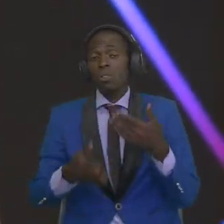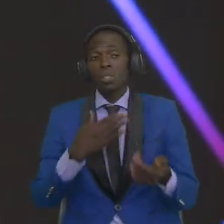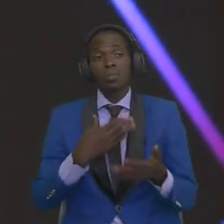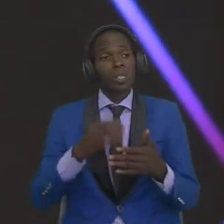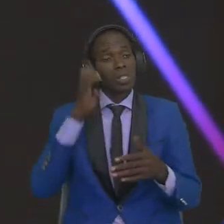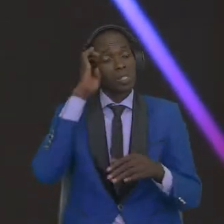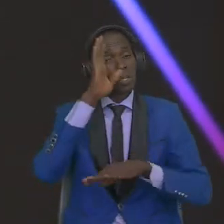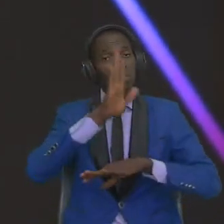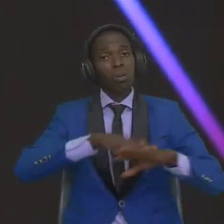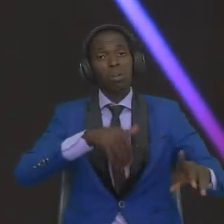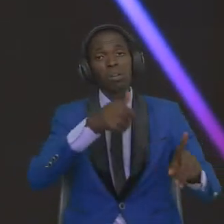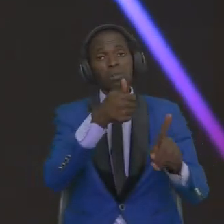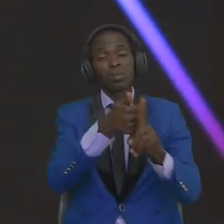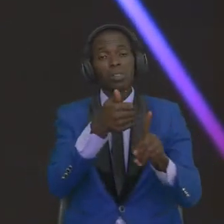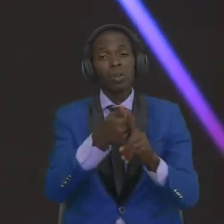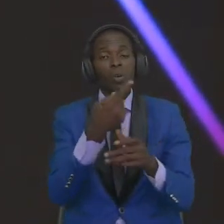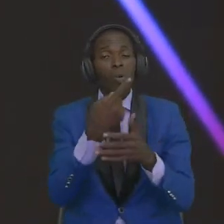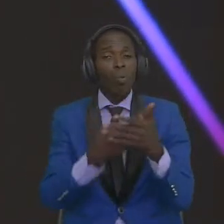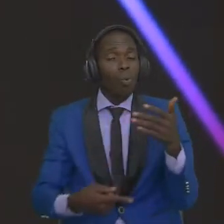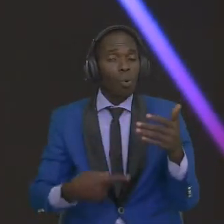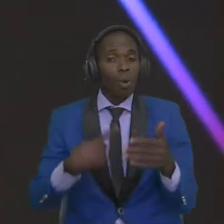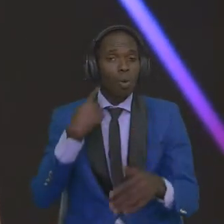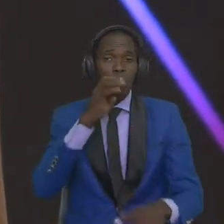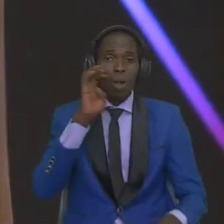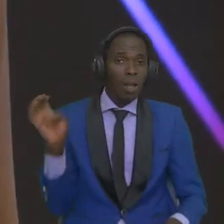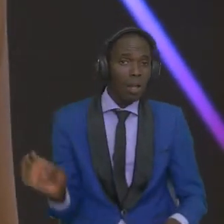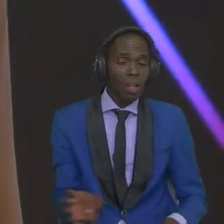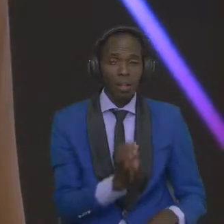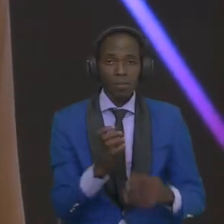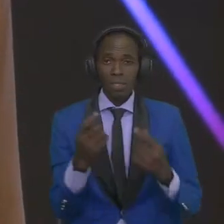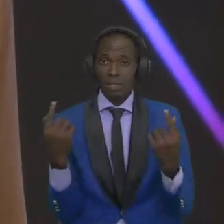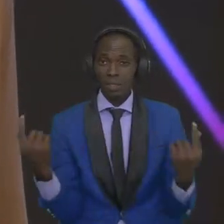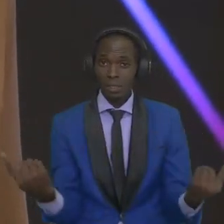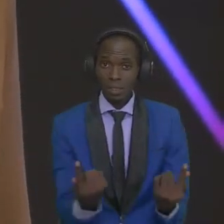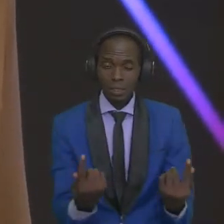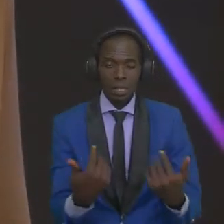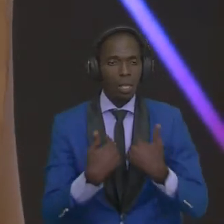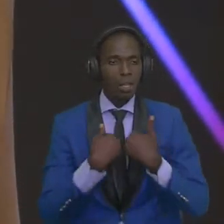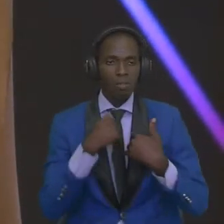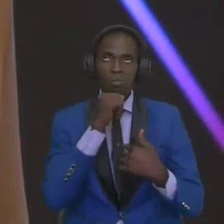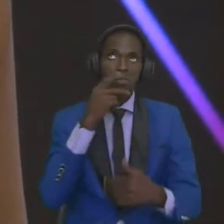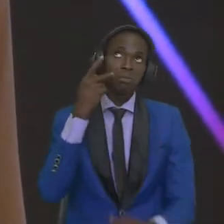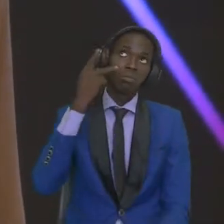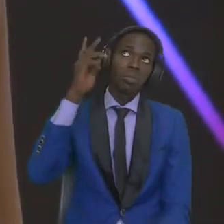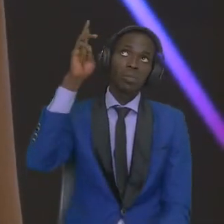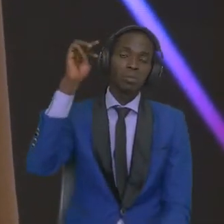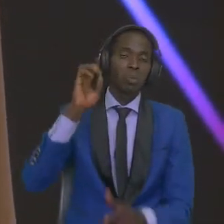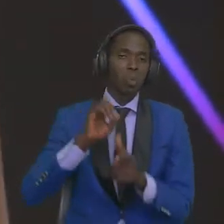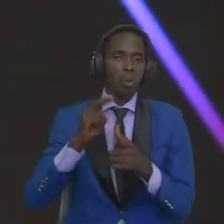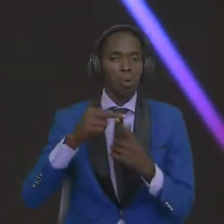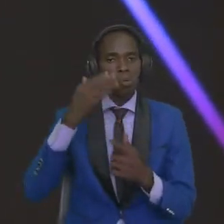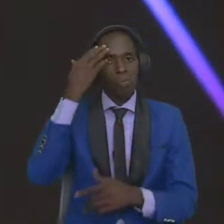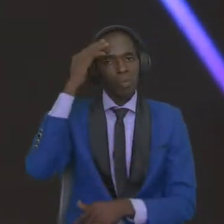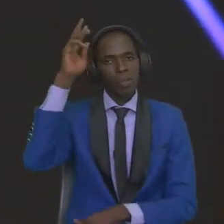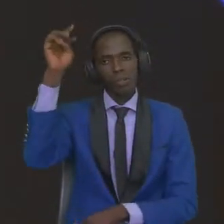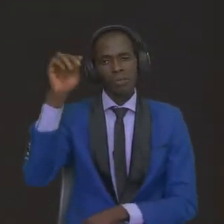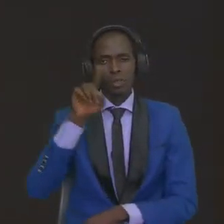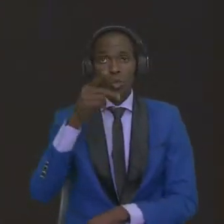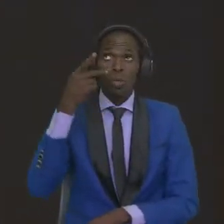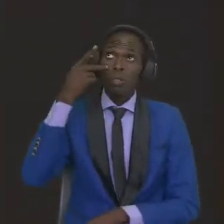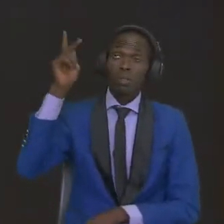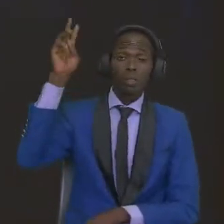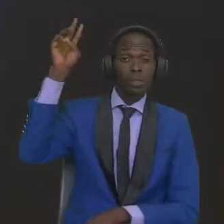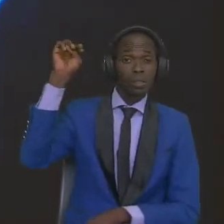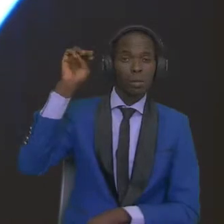himself, whosoever sinneth has not seen him, neither known him. You see